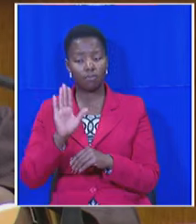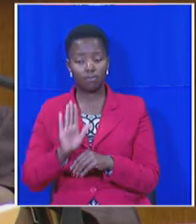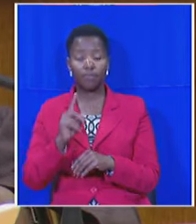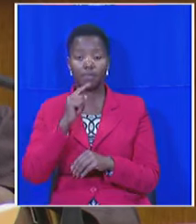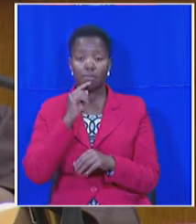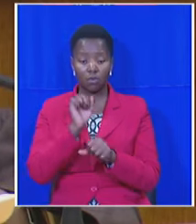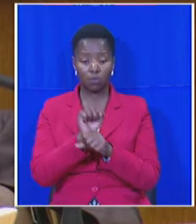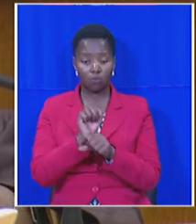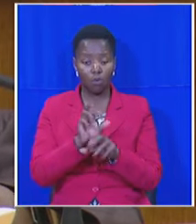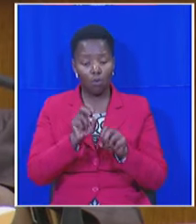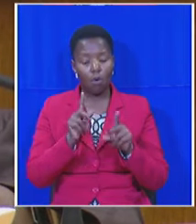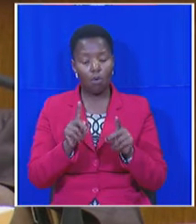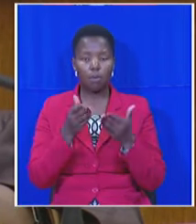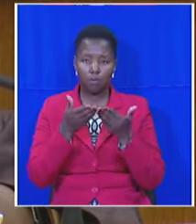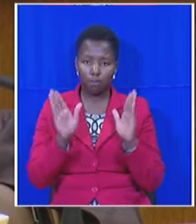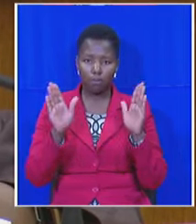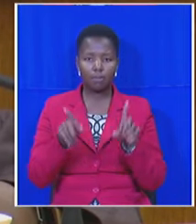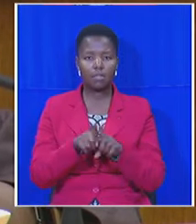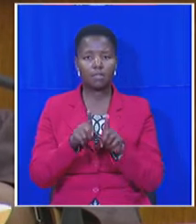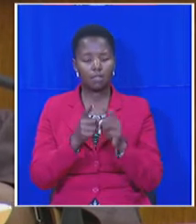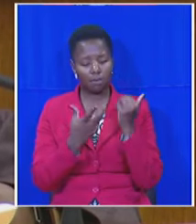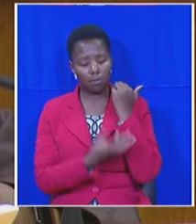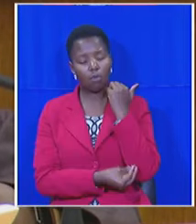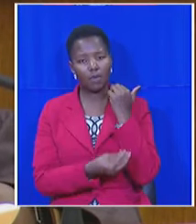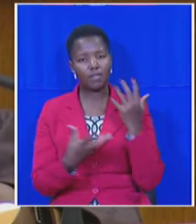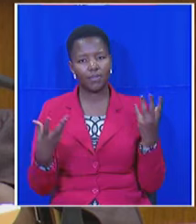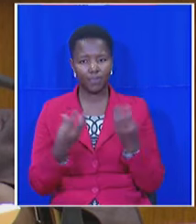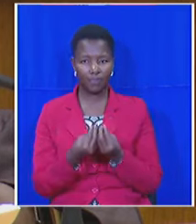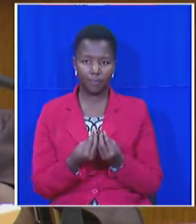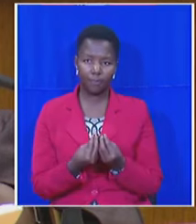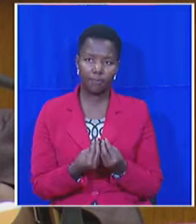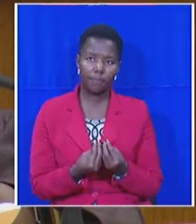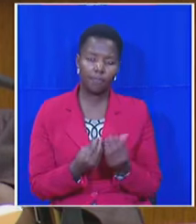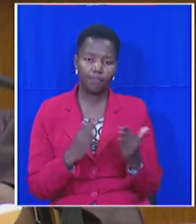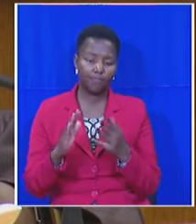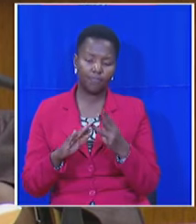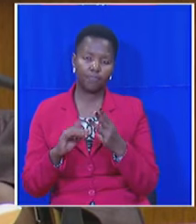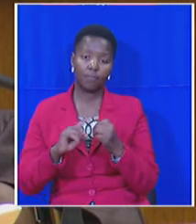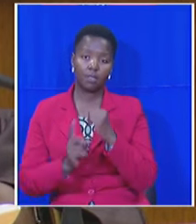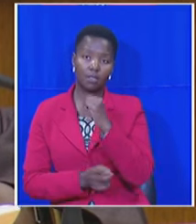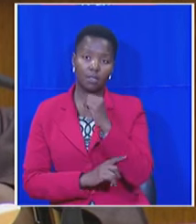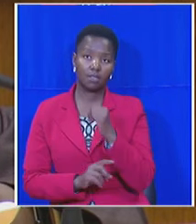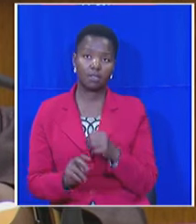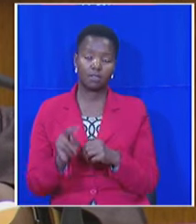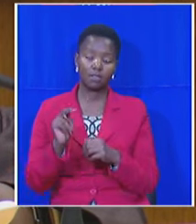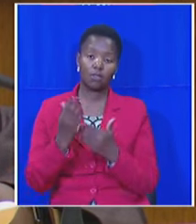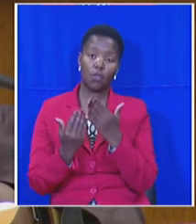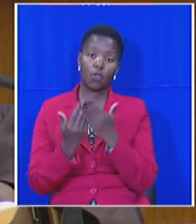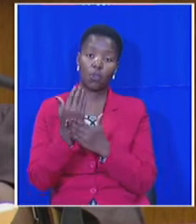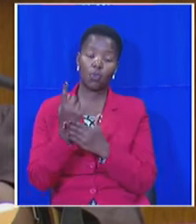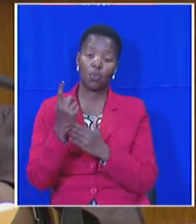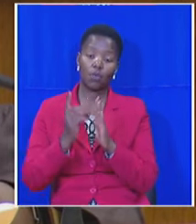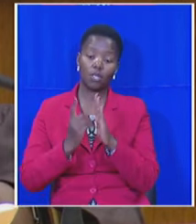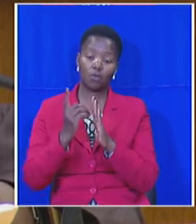ichigo. Ngokugcina ibhanka le ekuthiwa iNew Development Bank abanye bathi iBRICS Bank nayo